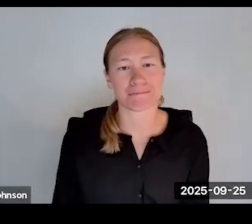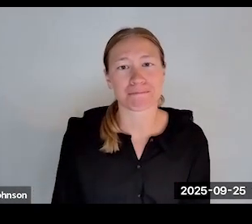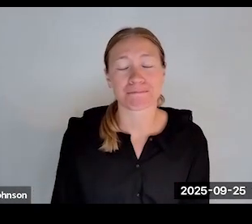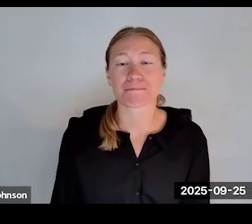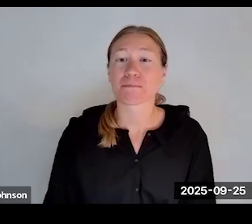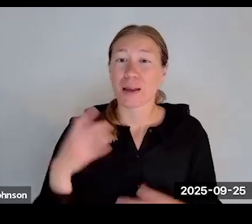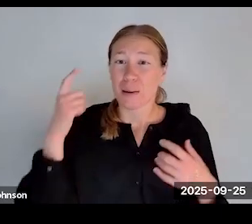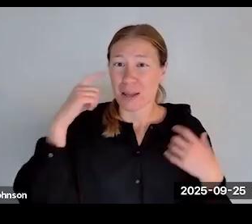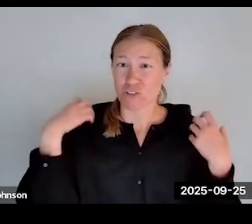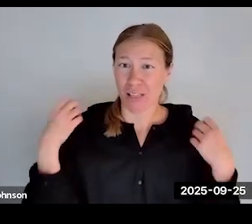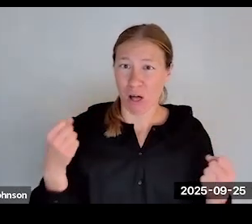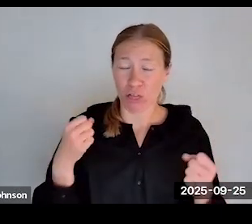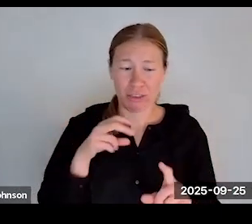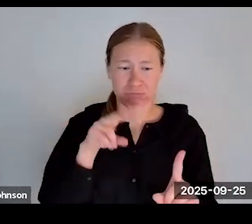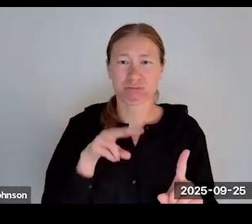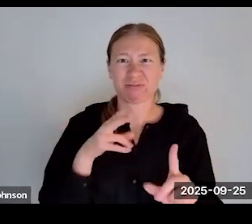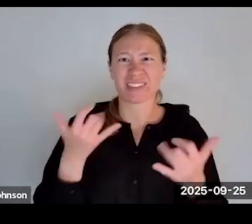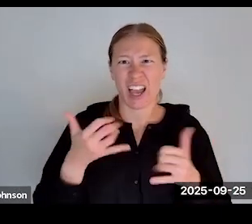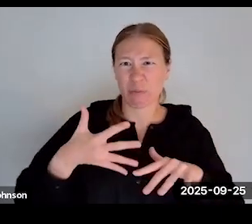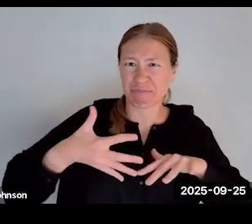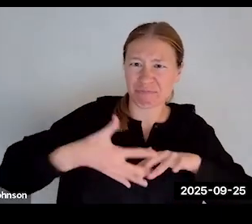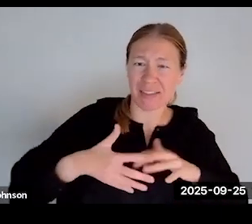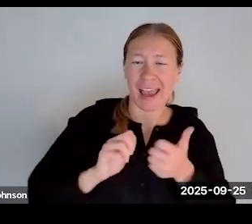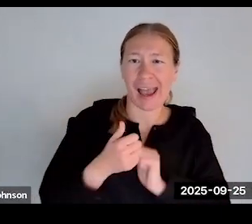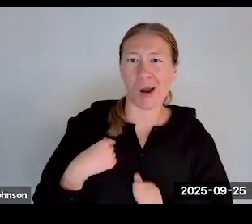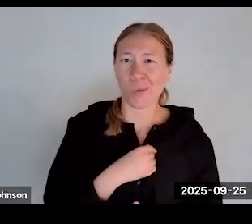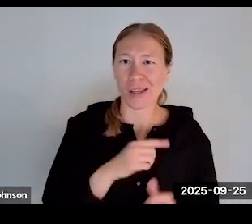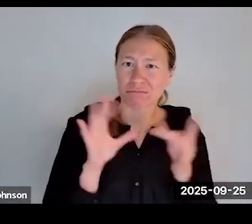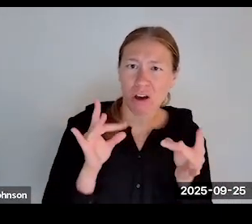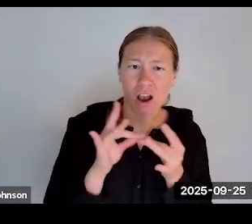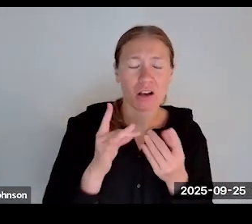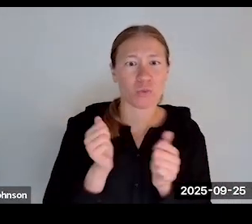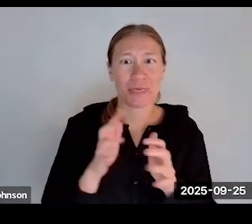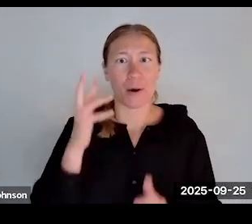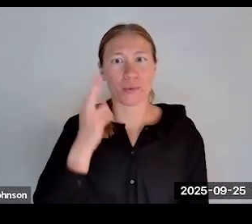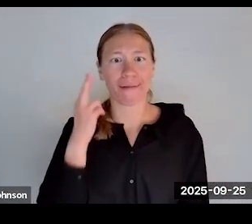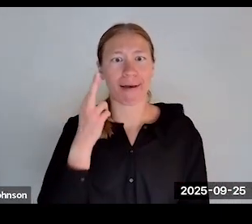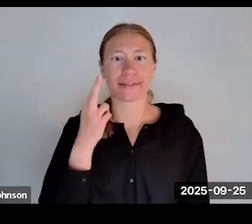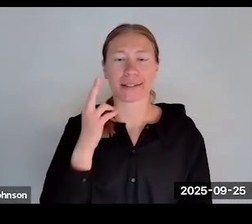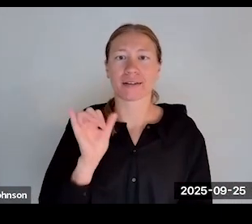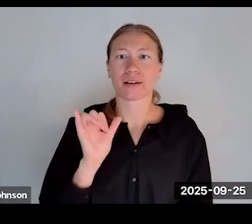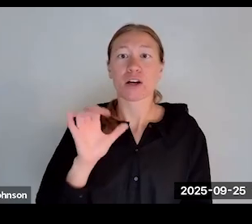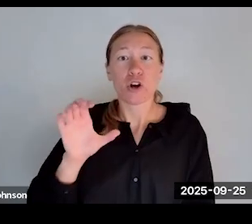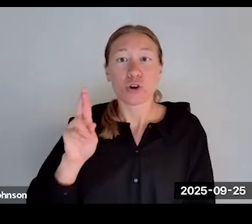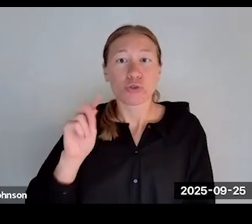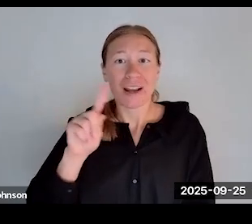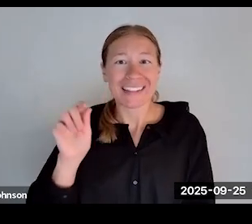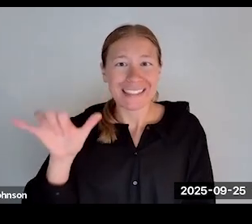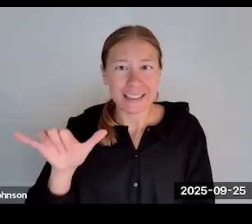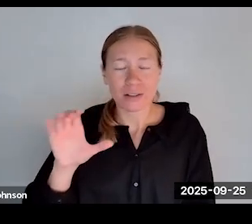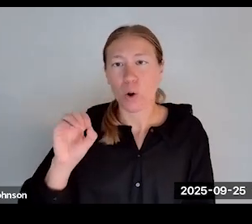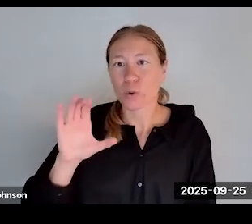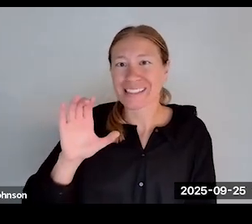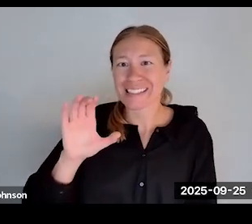Stigma around mental health has seeped into the way we talk, often without realizing it. Words like crazy, OCD,